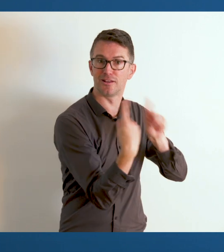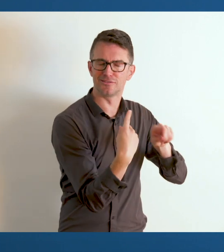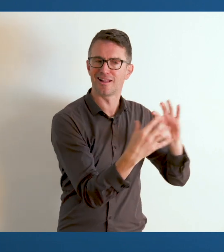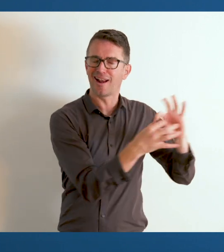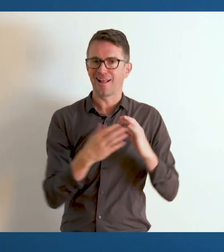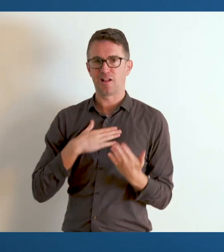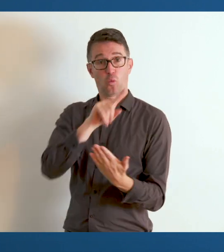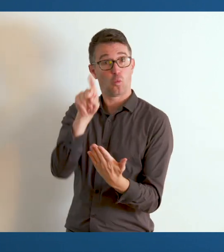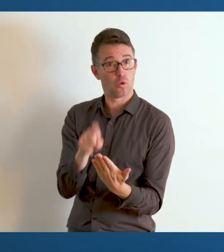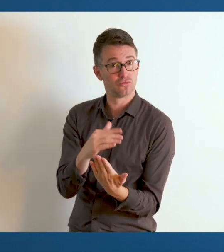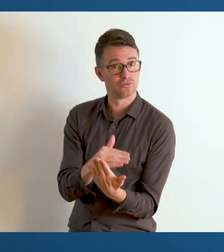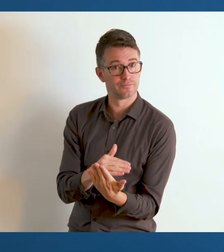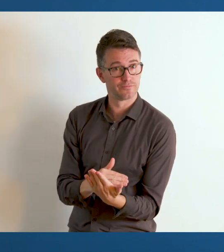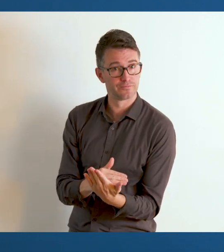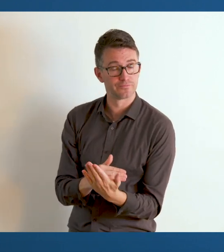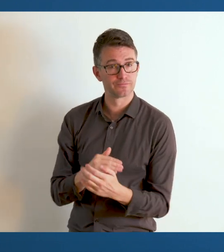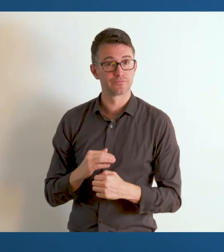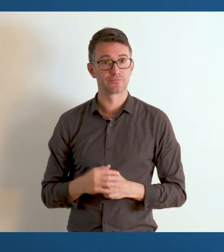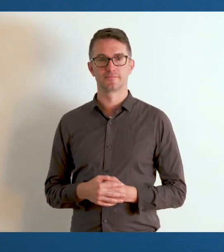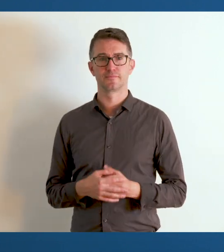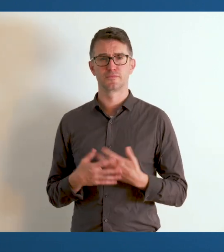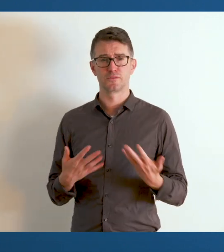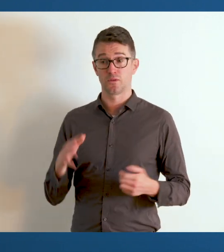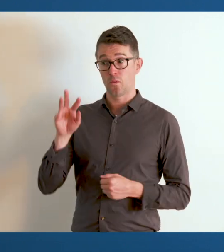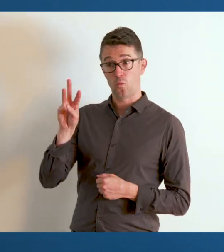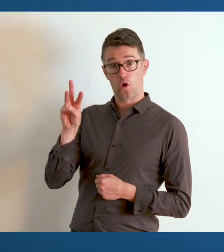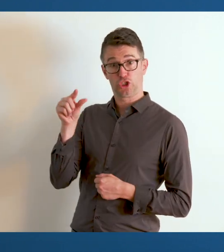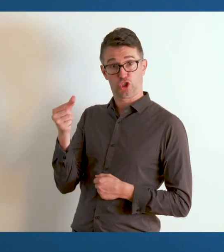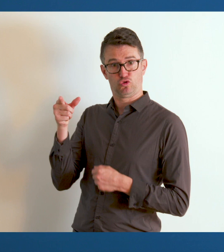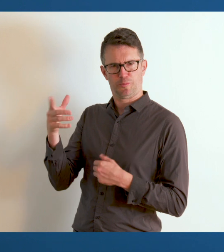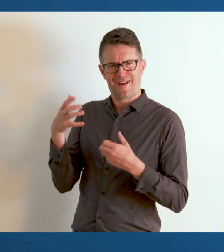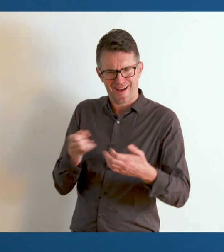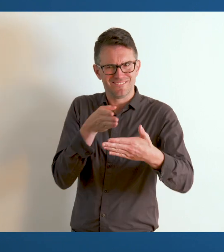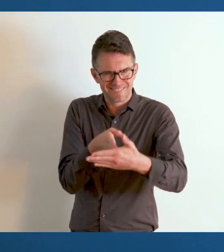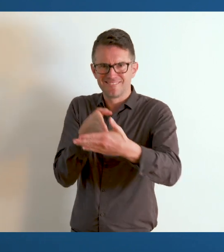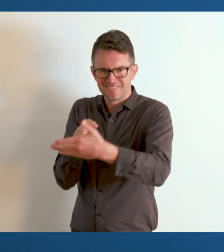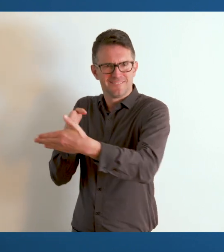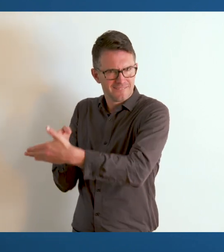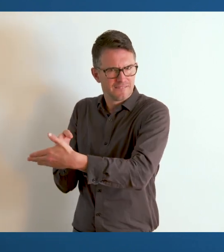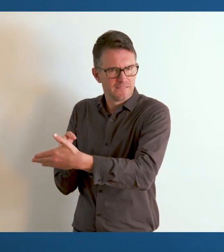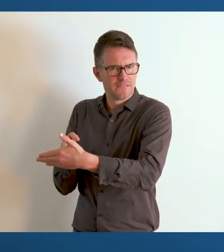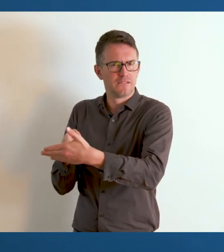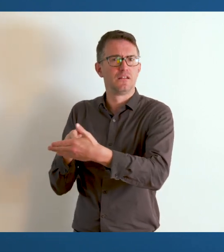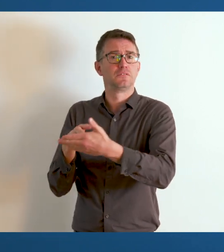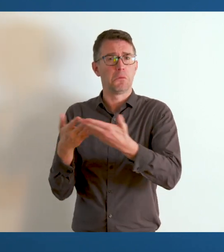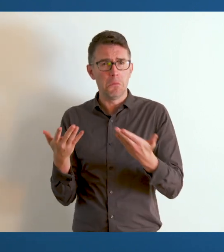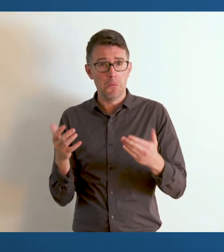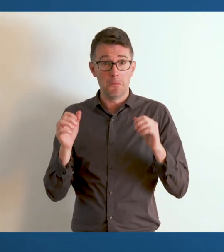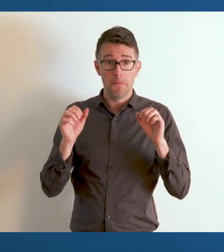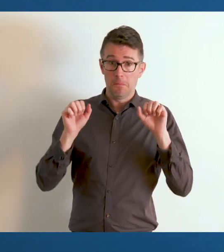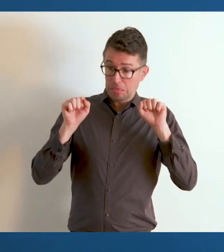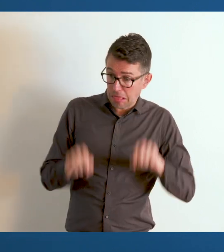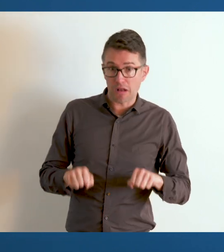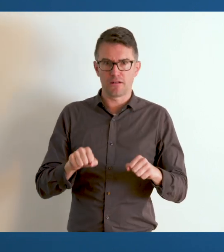remember. The challenge faced by the Washington Group is that it's not possible to write